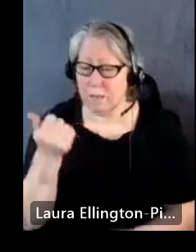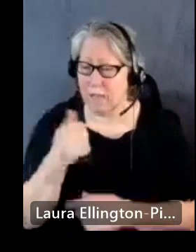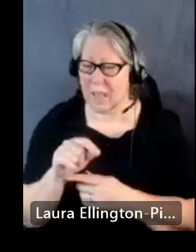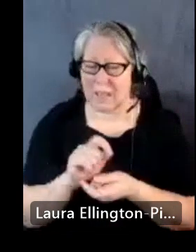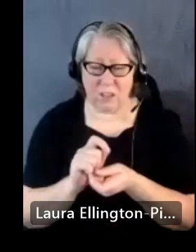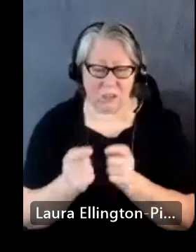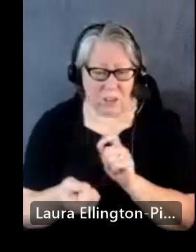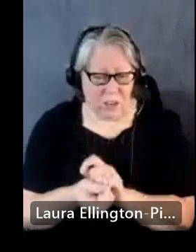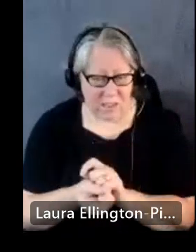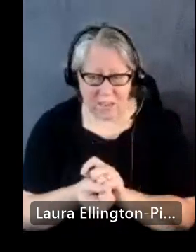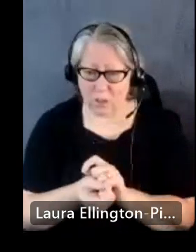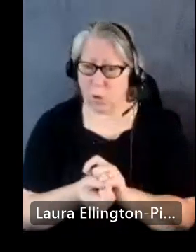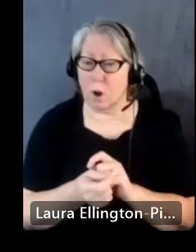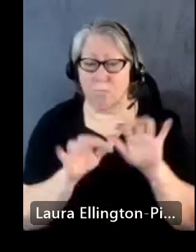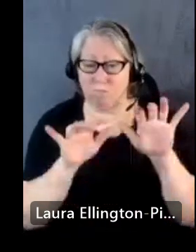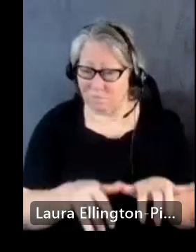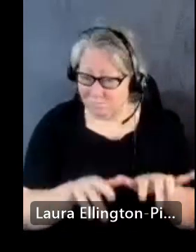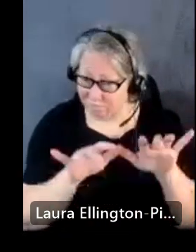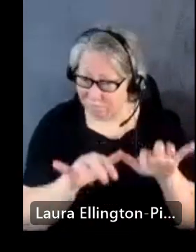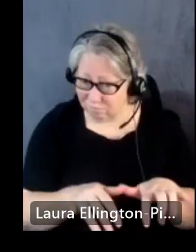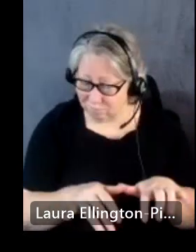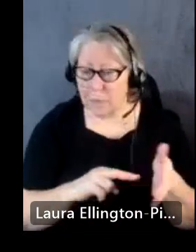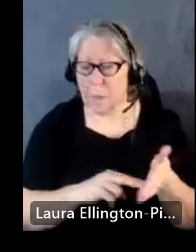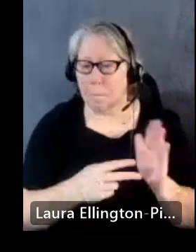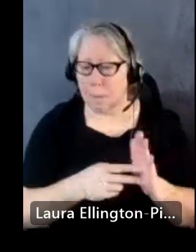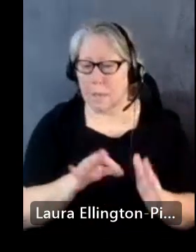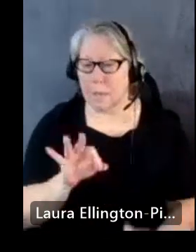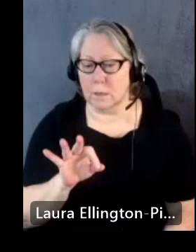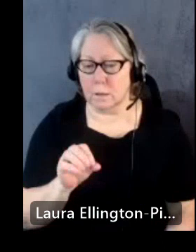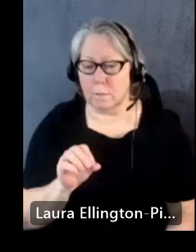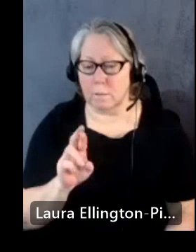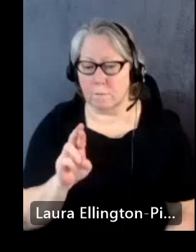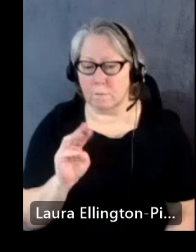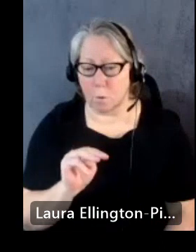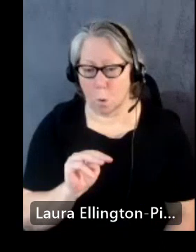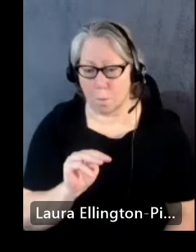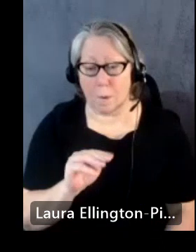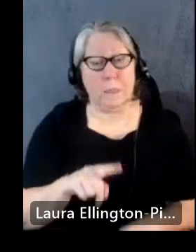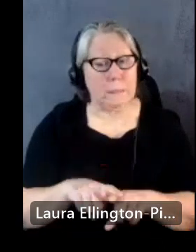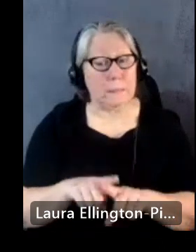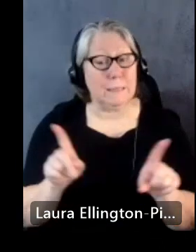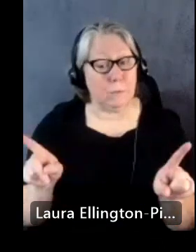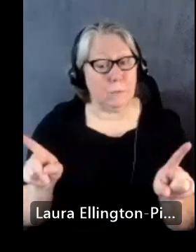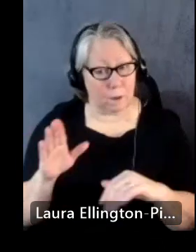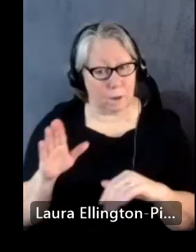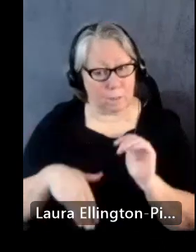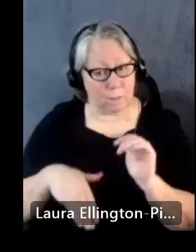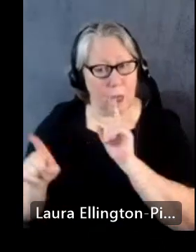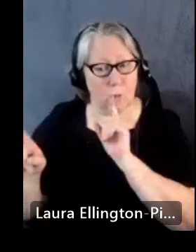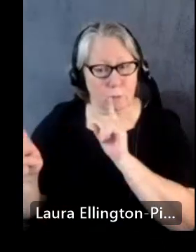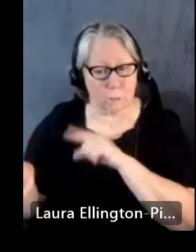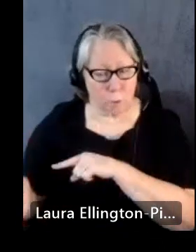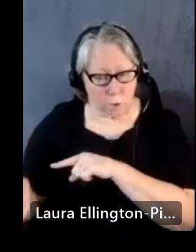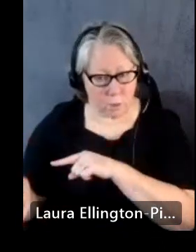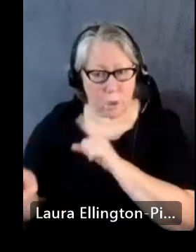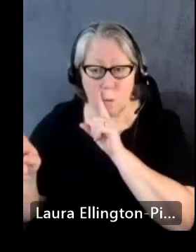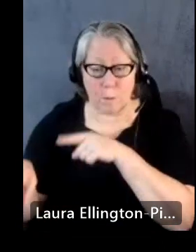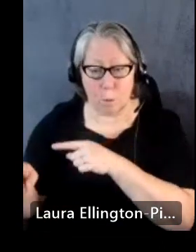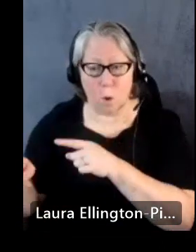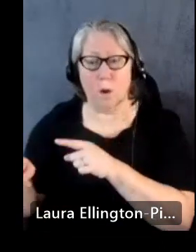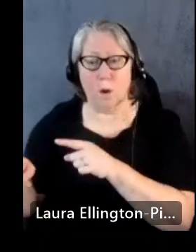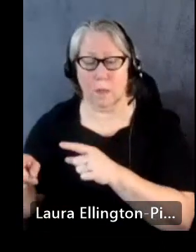data in BFM is a form. That's different from a report. A report compiles data from BFM